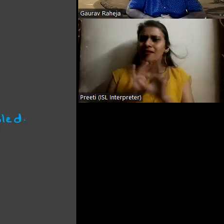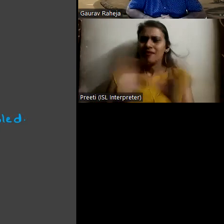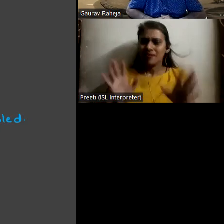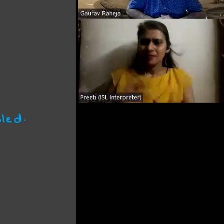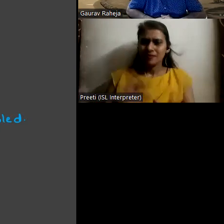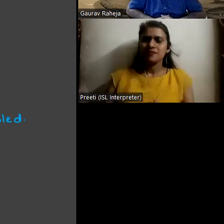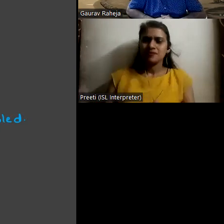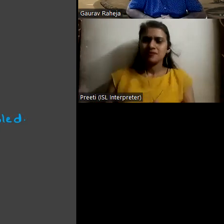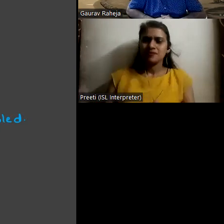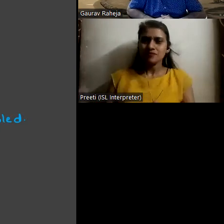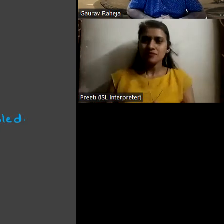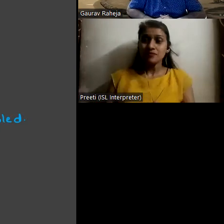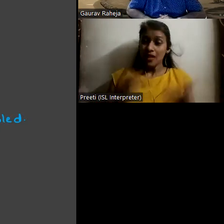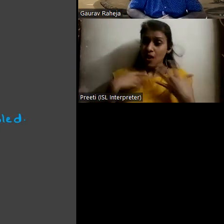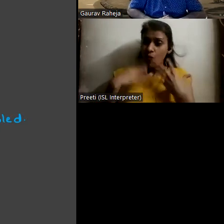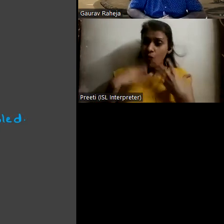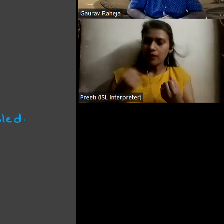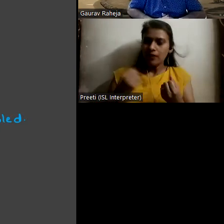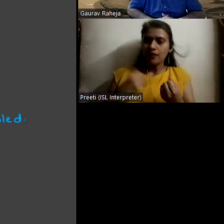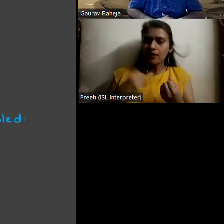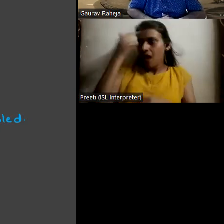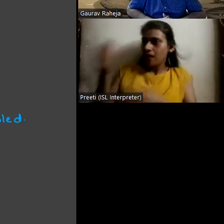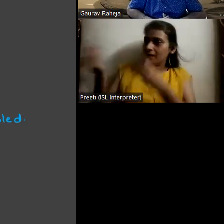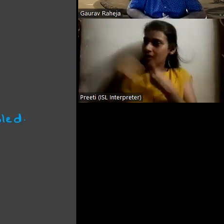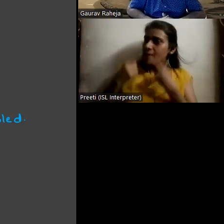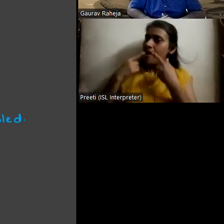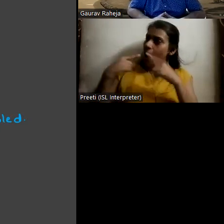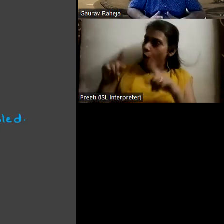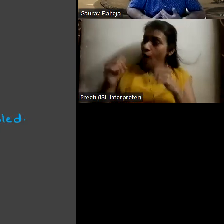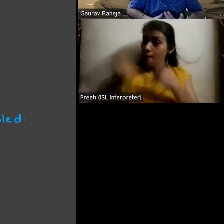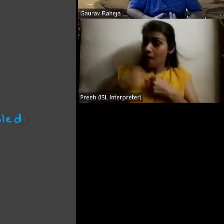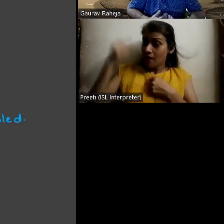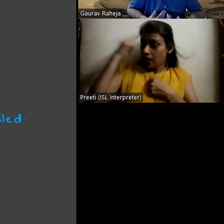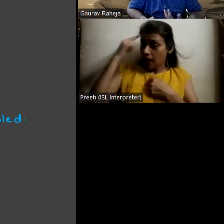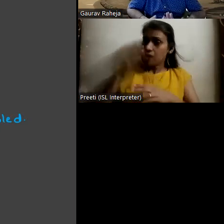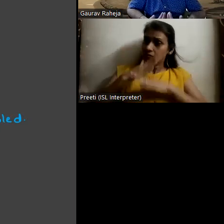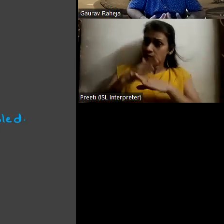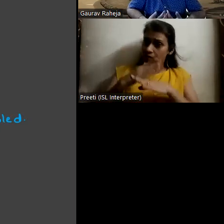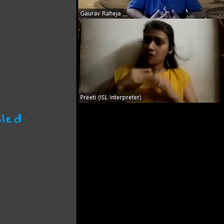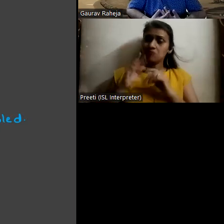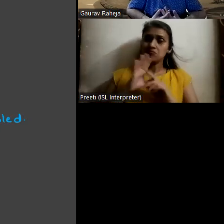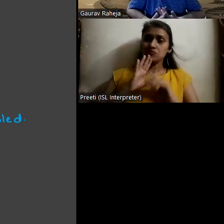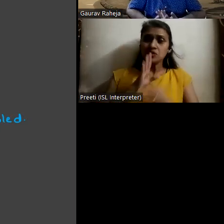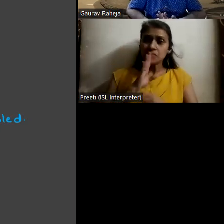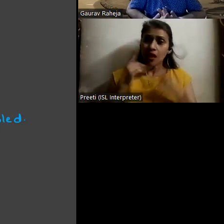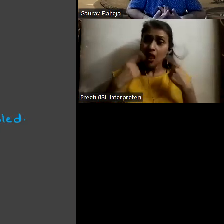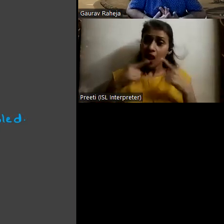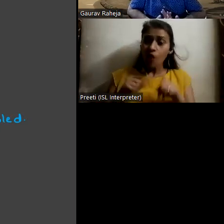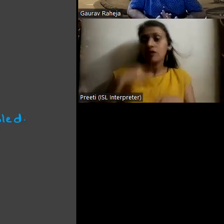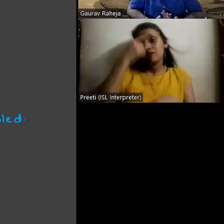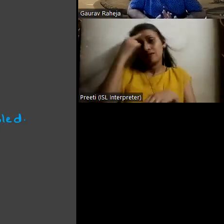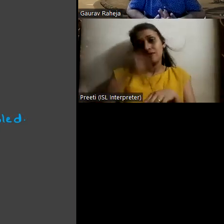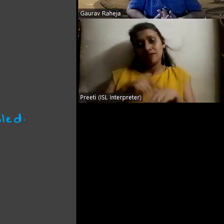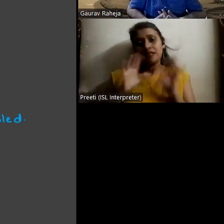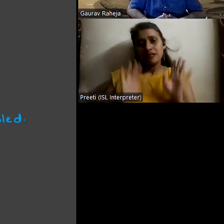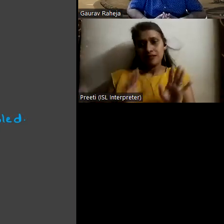that opportunity to share my views with it, I thought, let me do it in a way, hopefully you will be able to understand and